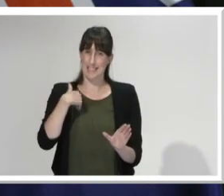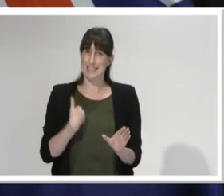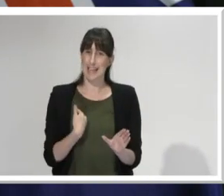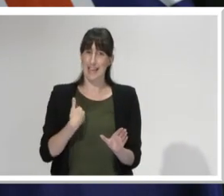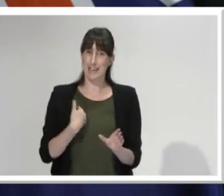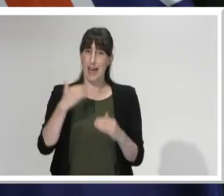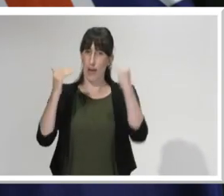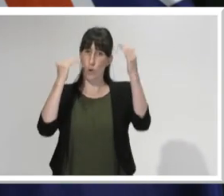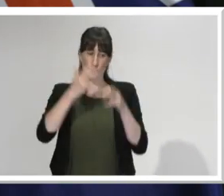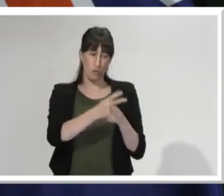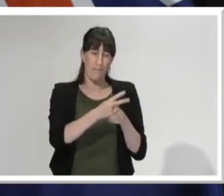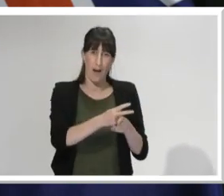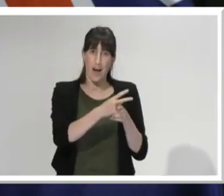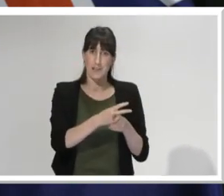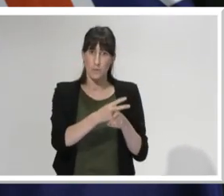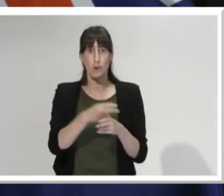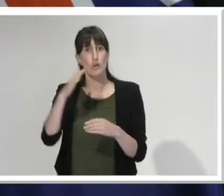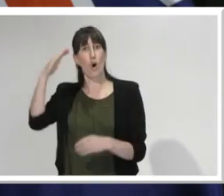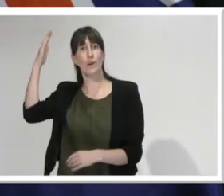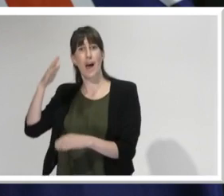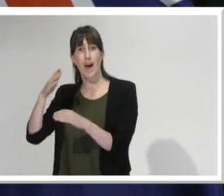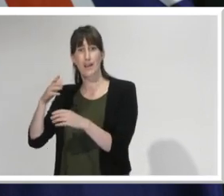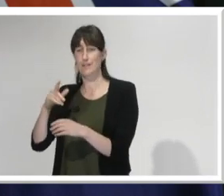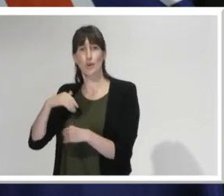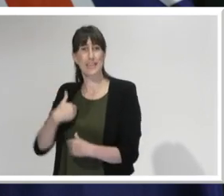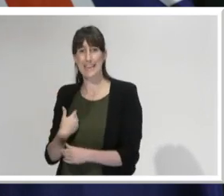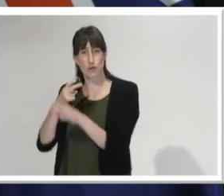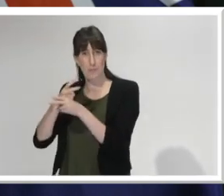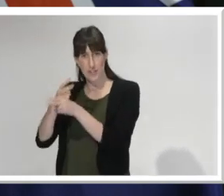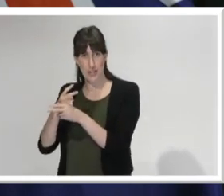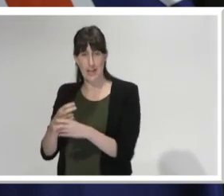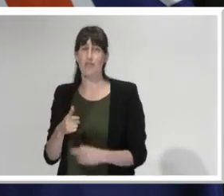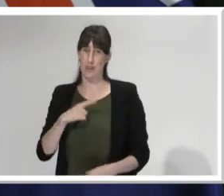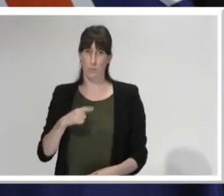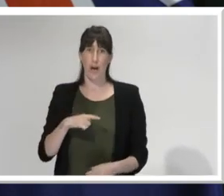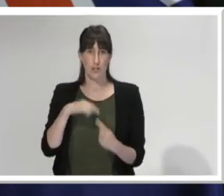other students. That helps us if we ever do need to undertake contact tracing. What